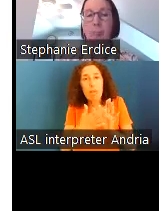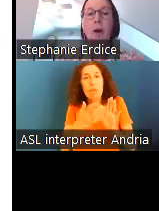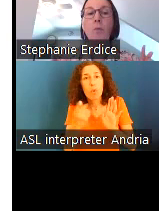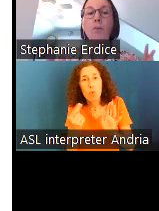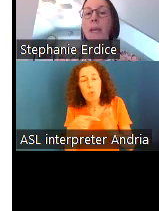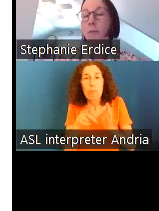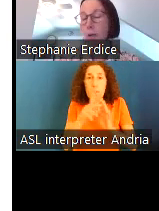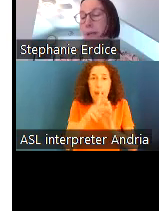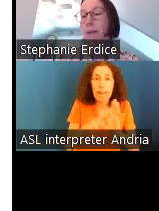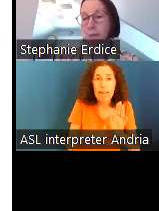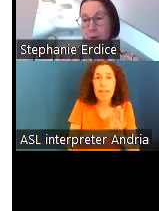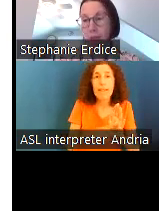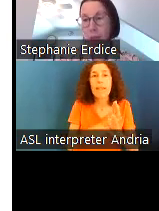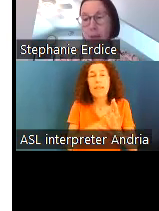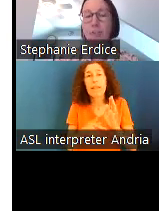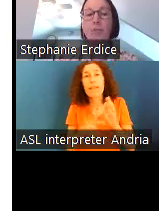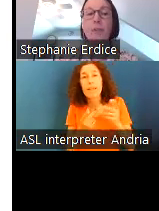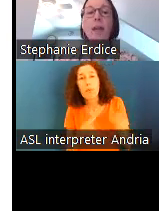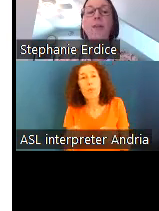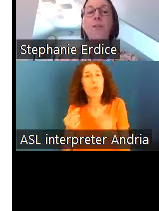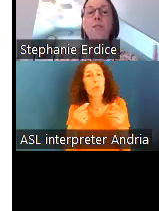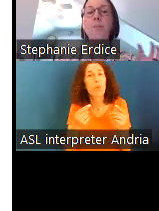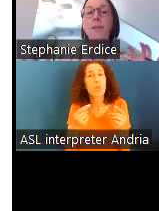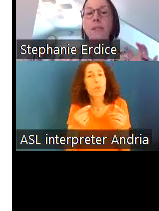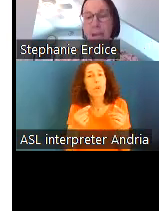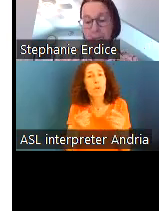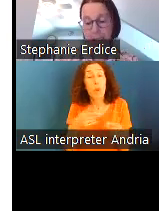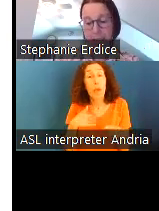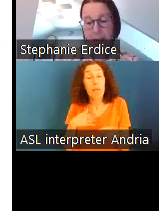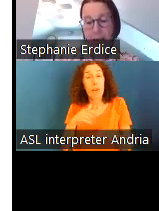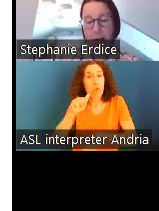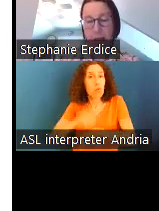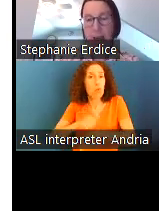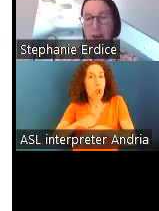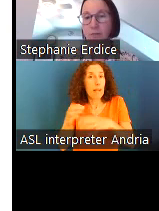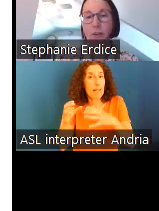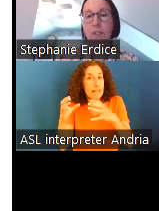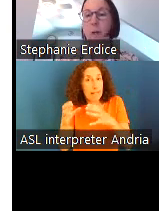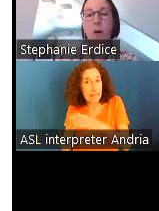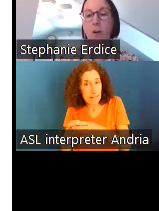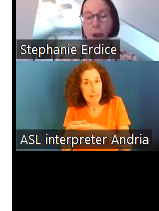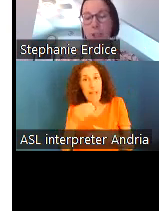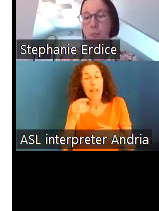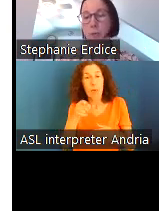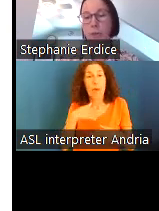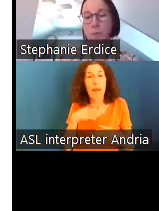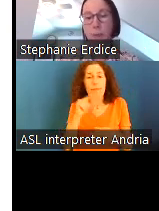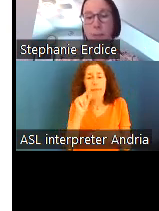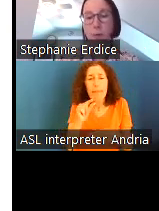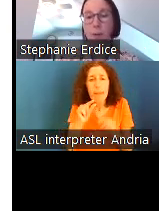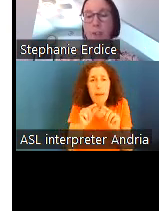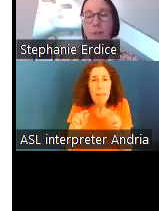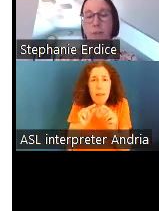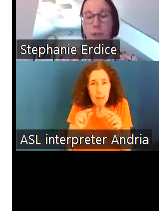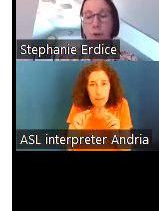this. Well, you can't write down everything. So then if you dump sand into that bucket and it fills up all the cracks between those